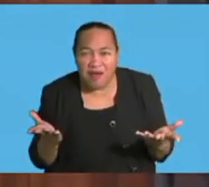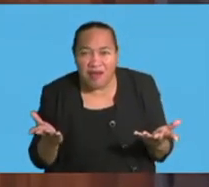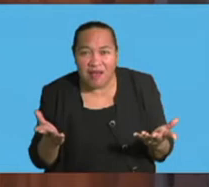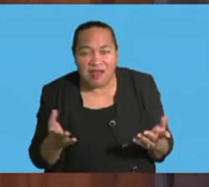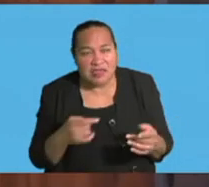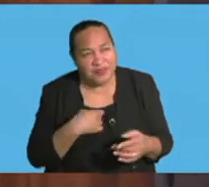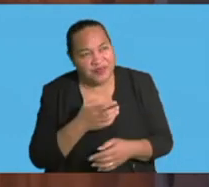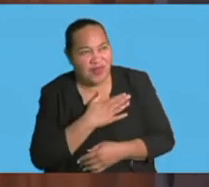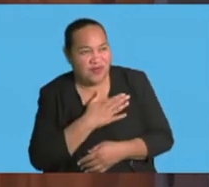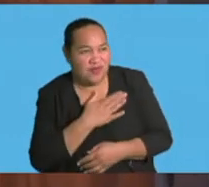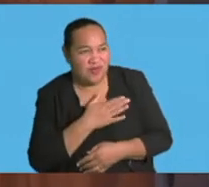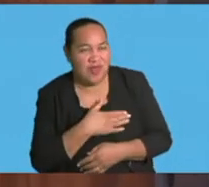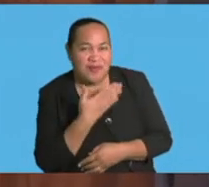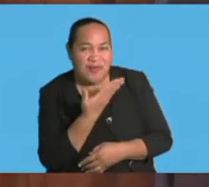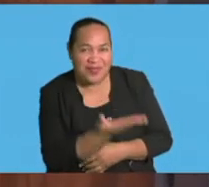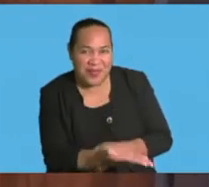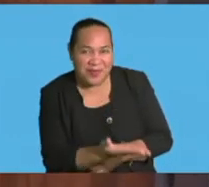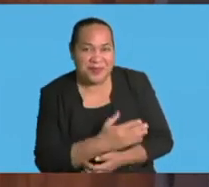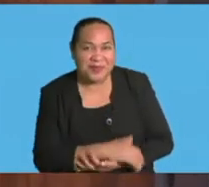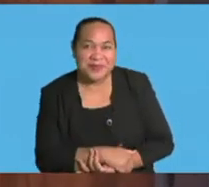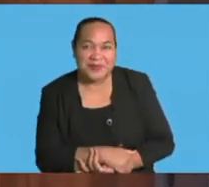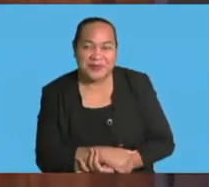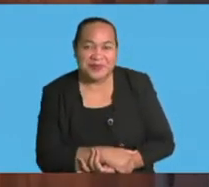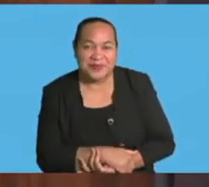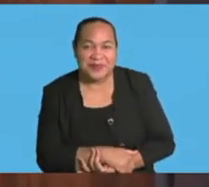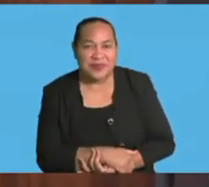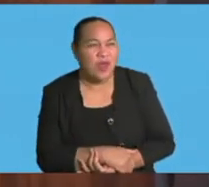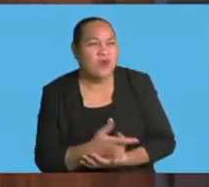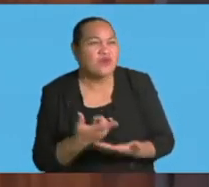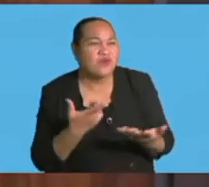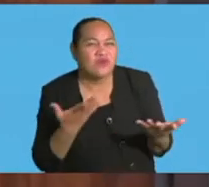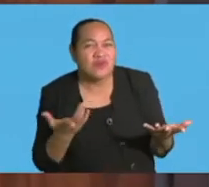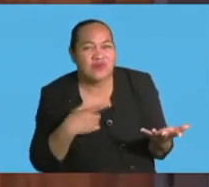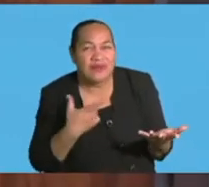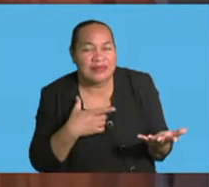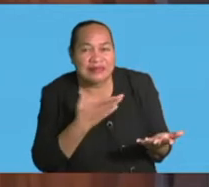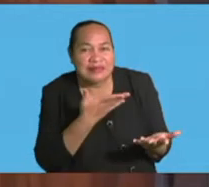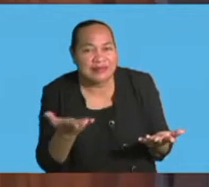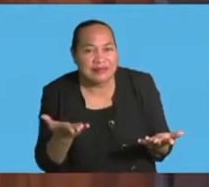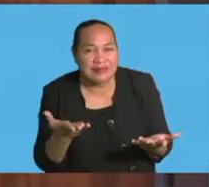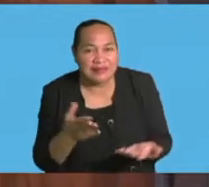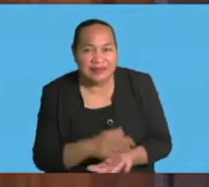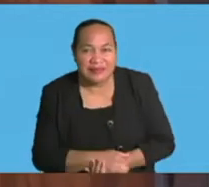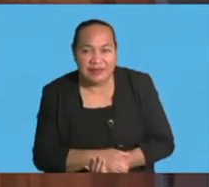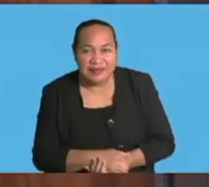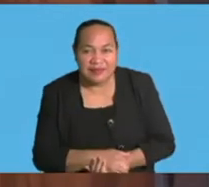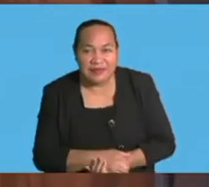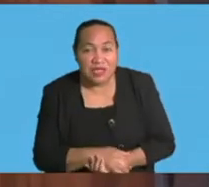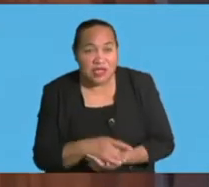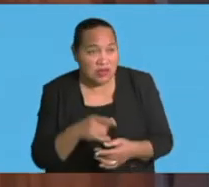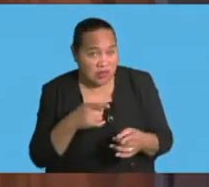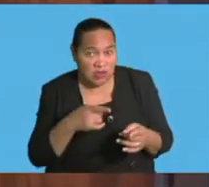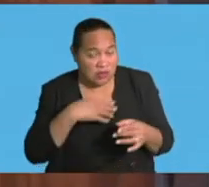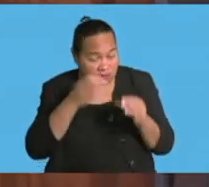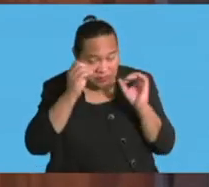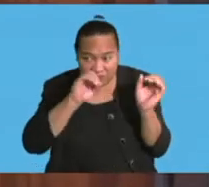I feel sorry for them. I feel sorry for them. But at what expense, Mr. Speaker? What expense? At the expense of forgetting the right